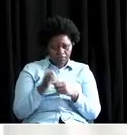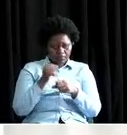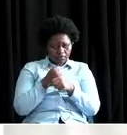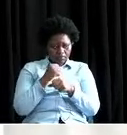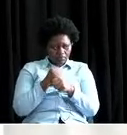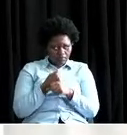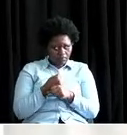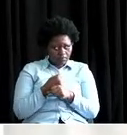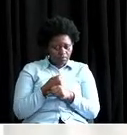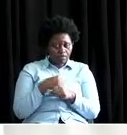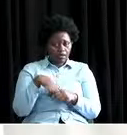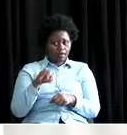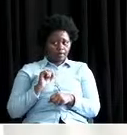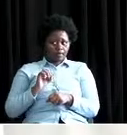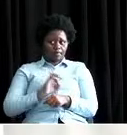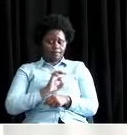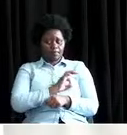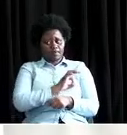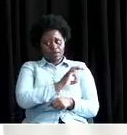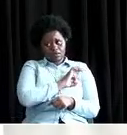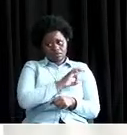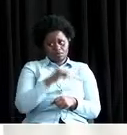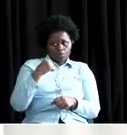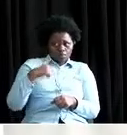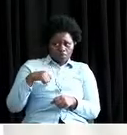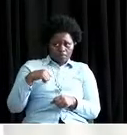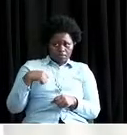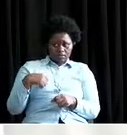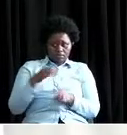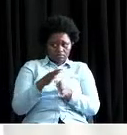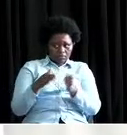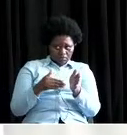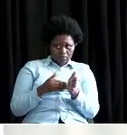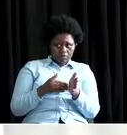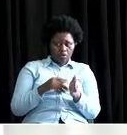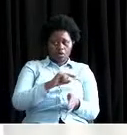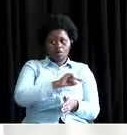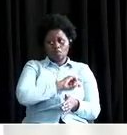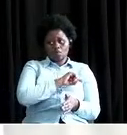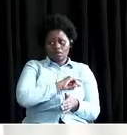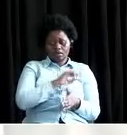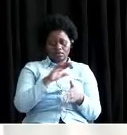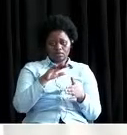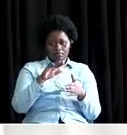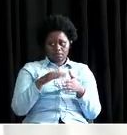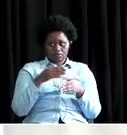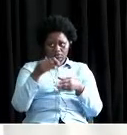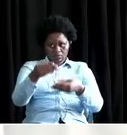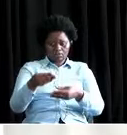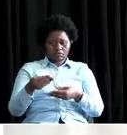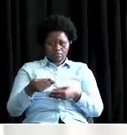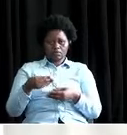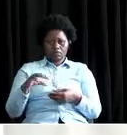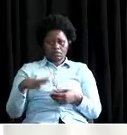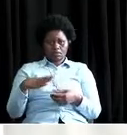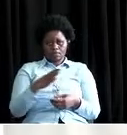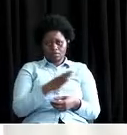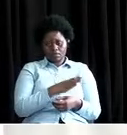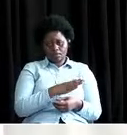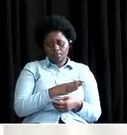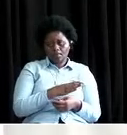view the mayor or the municipality has complied because it has been tabled with council.